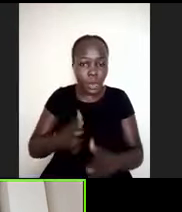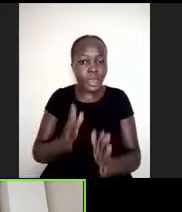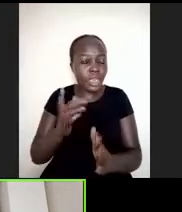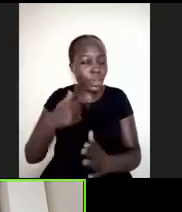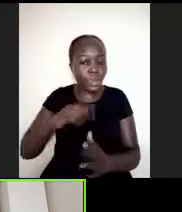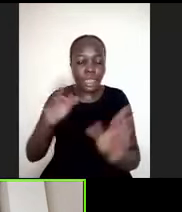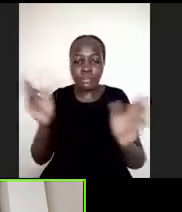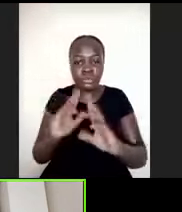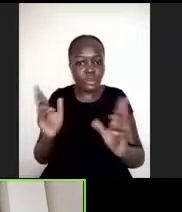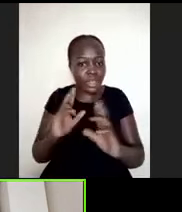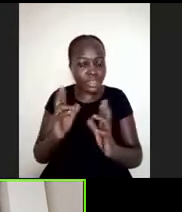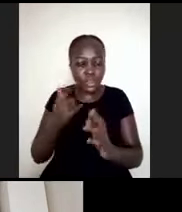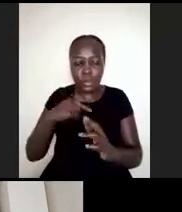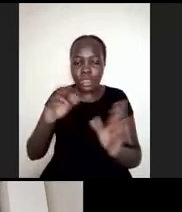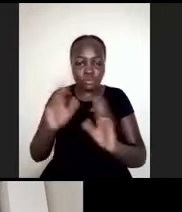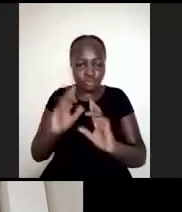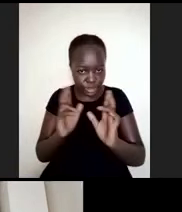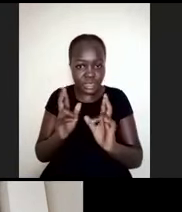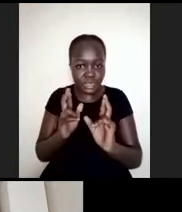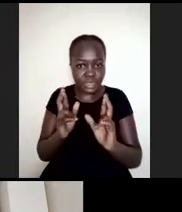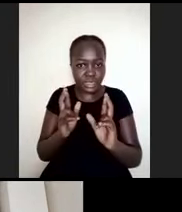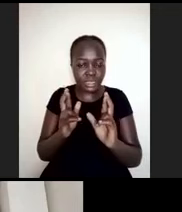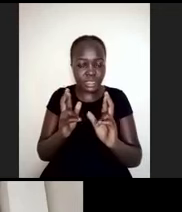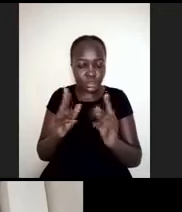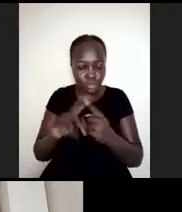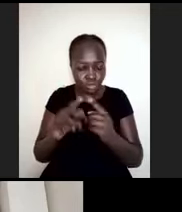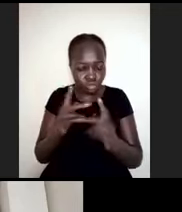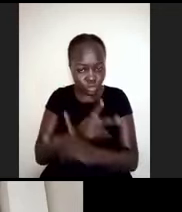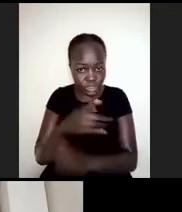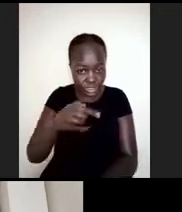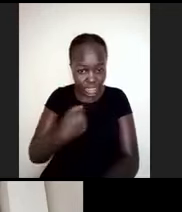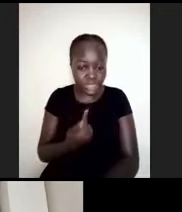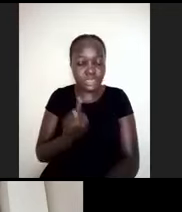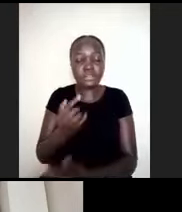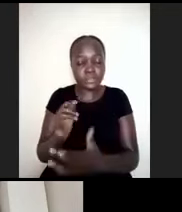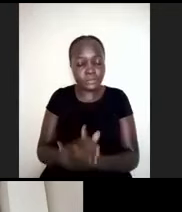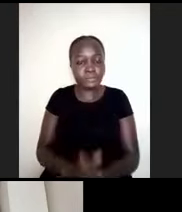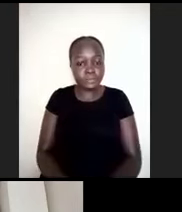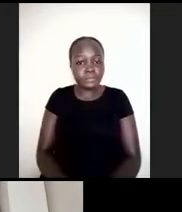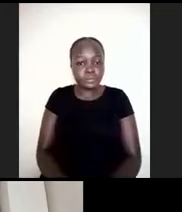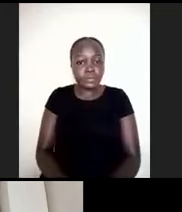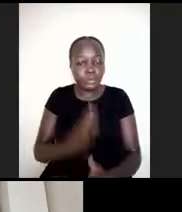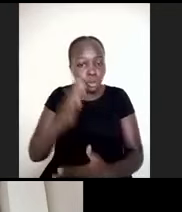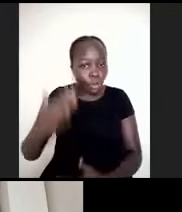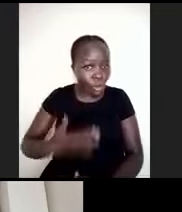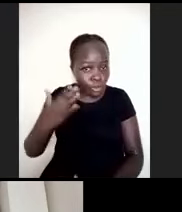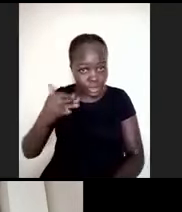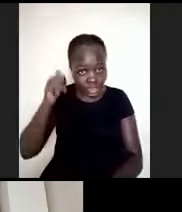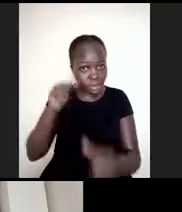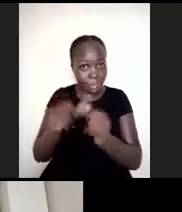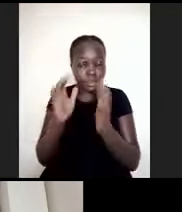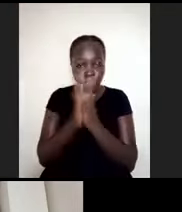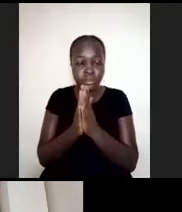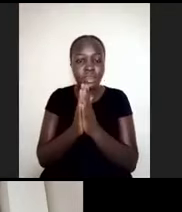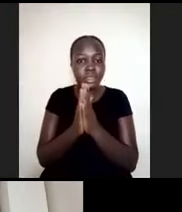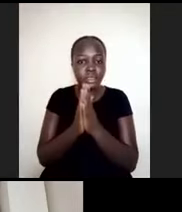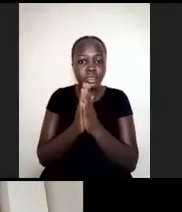we are armed, and we bar him out of our lives. And always remember to pray.